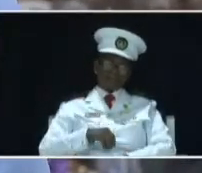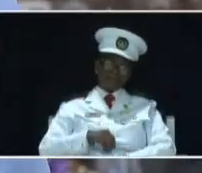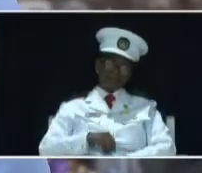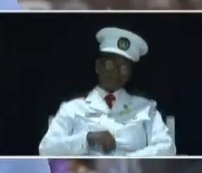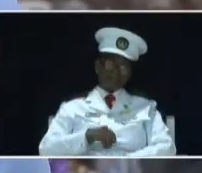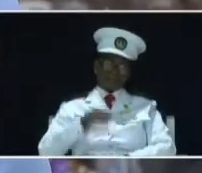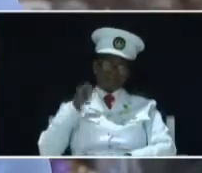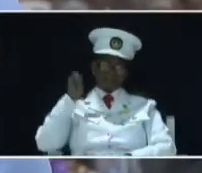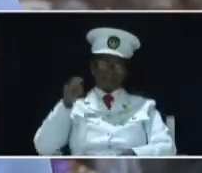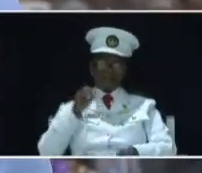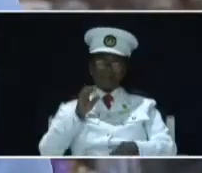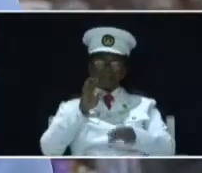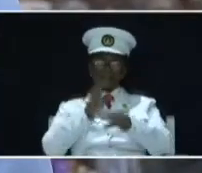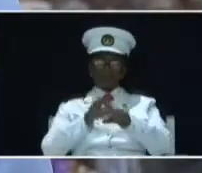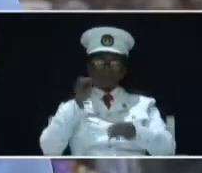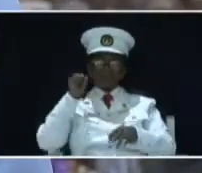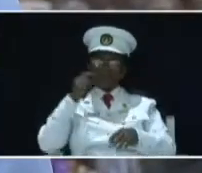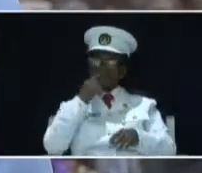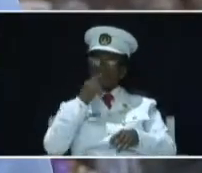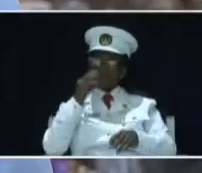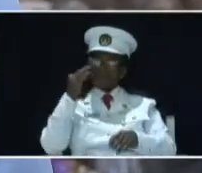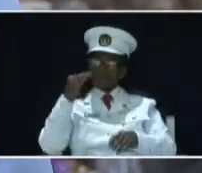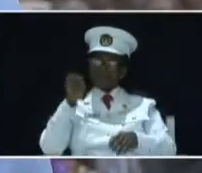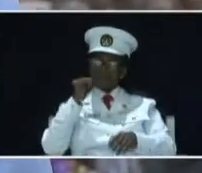of Isaiah.